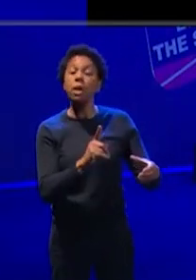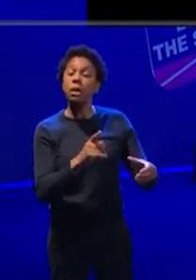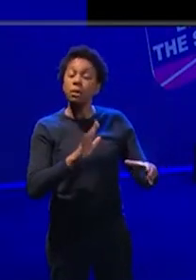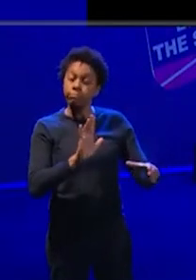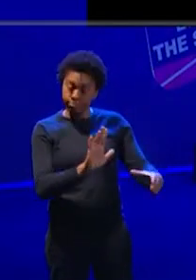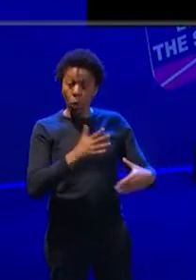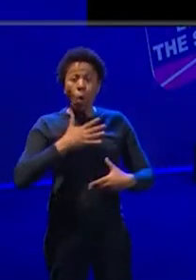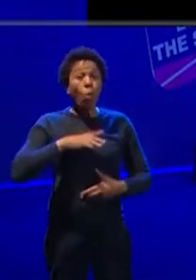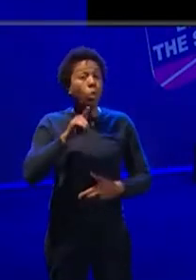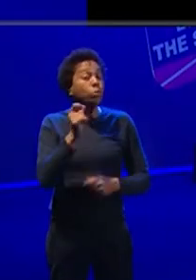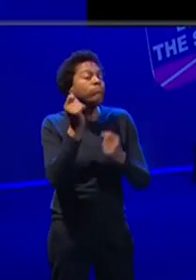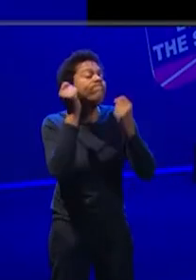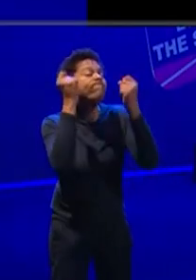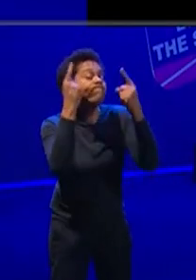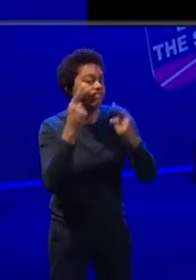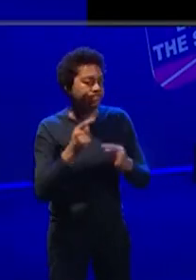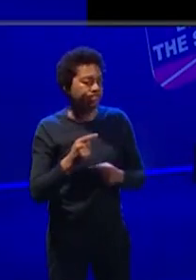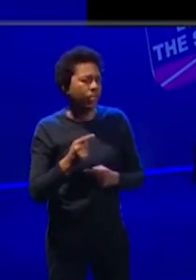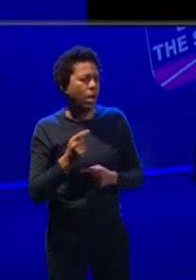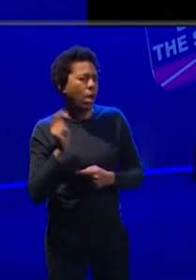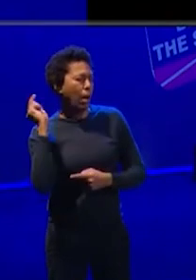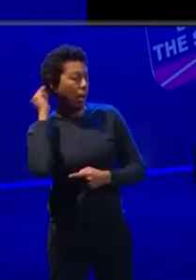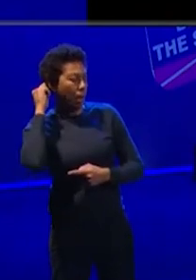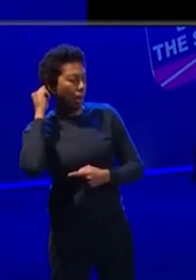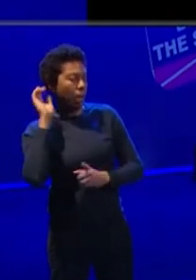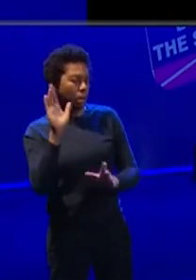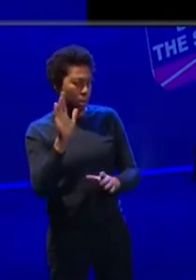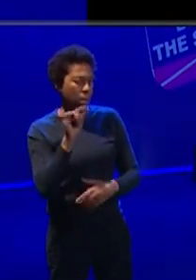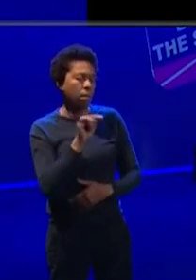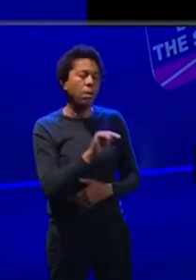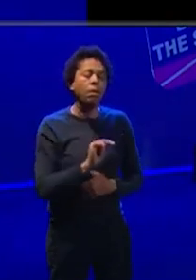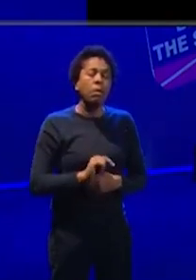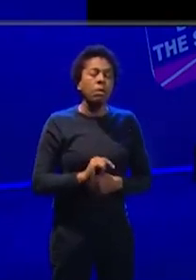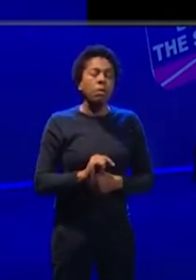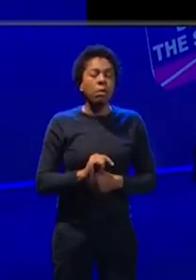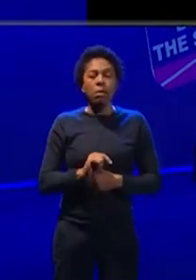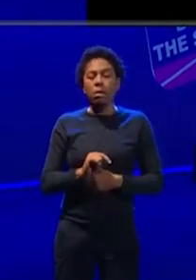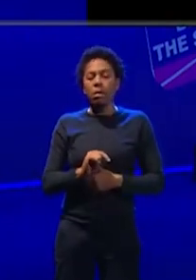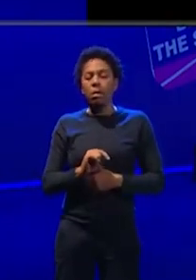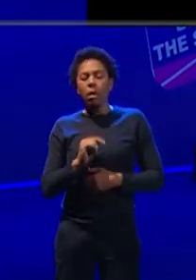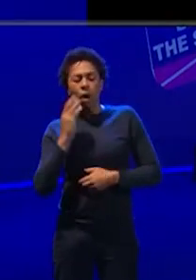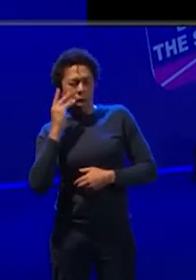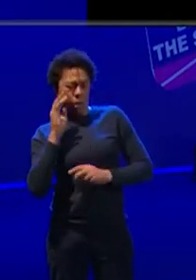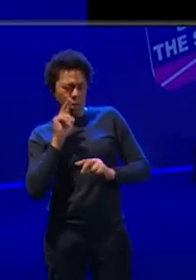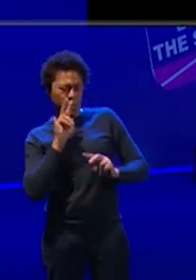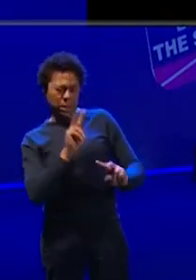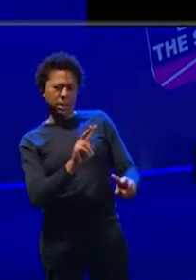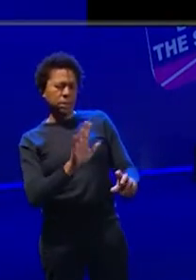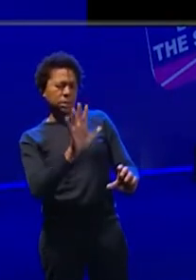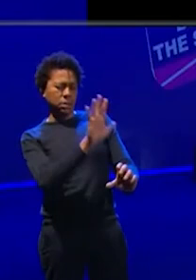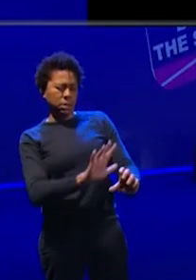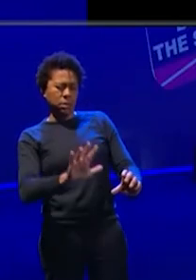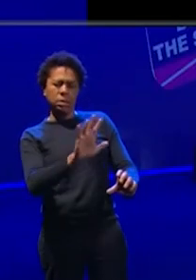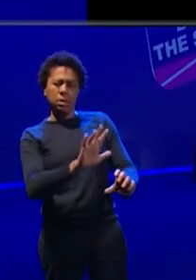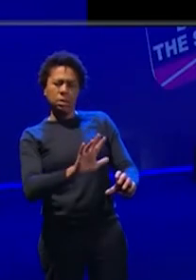you to notice and note. So I want you to notice when there's a whole lot of